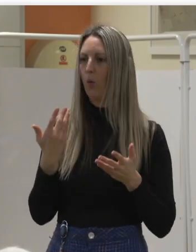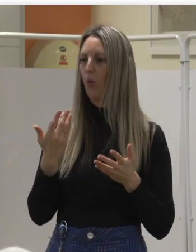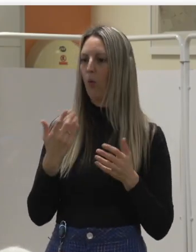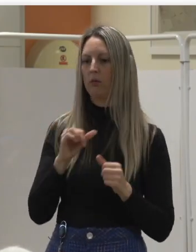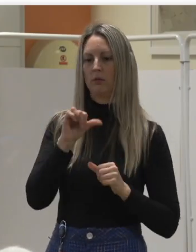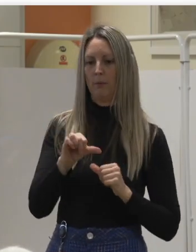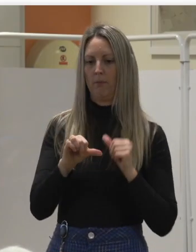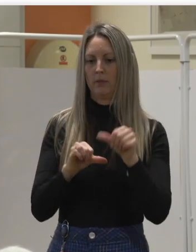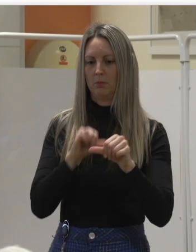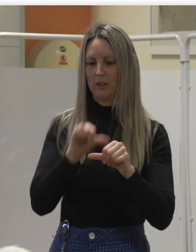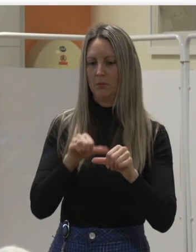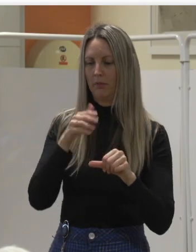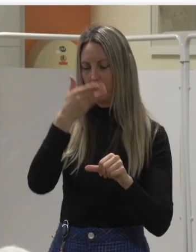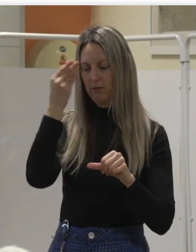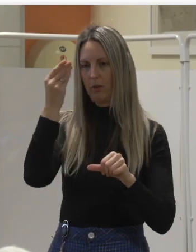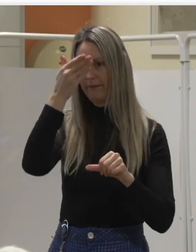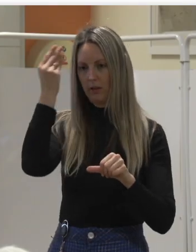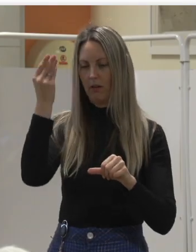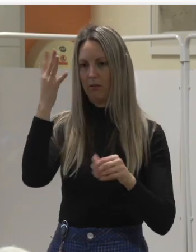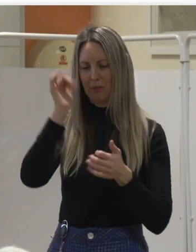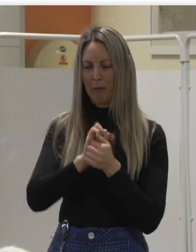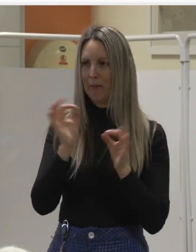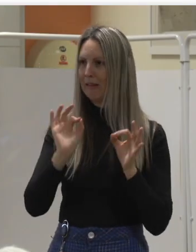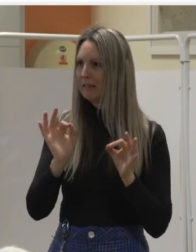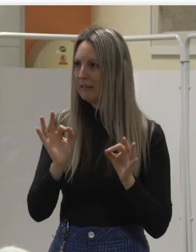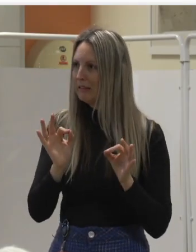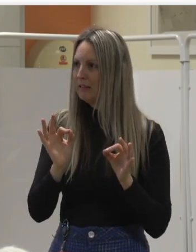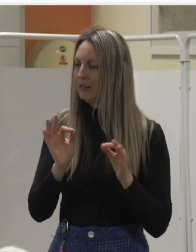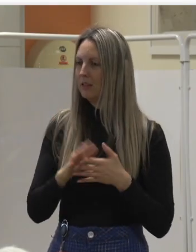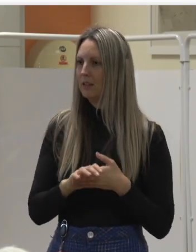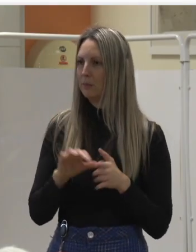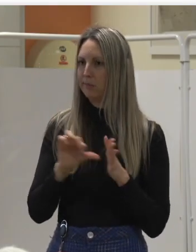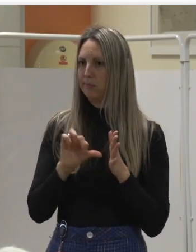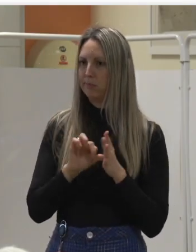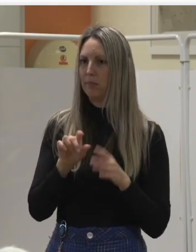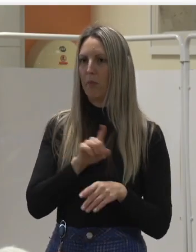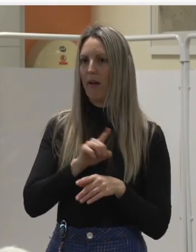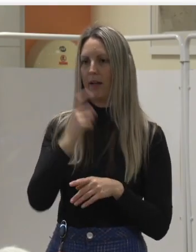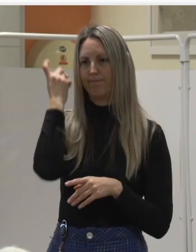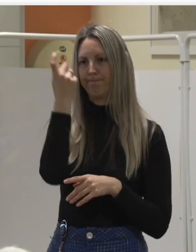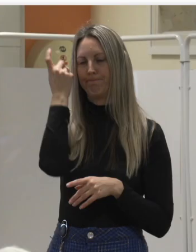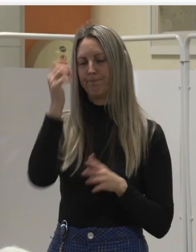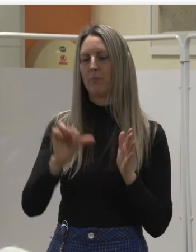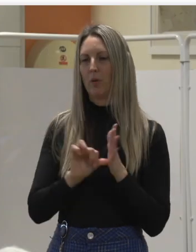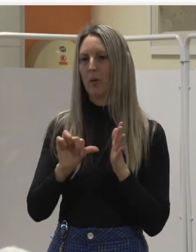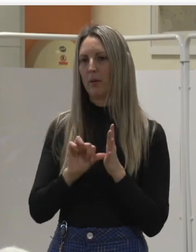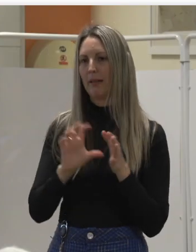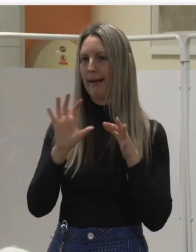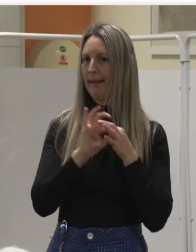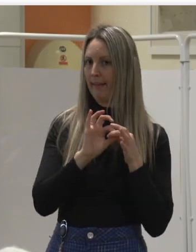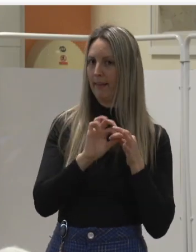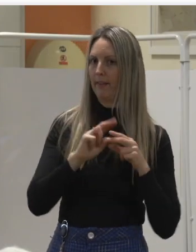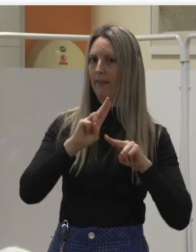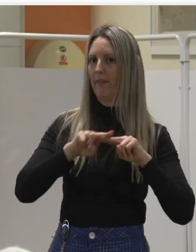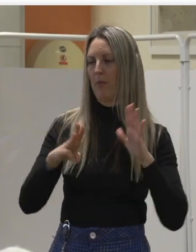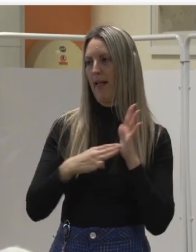you want to go about it. That can be a cognitive impairment, which is many times seen